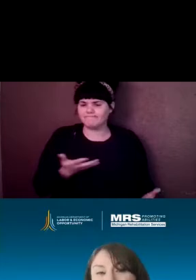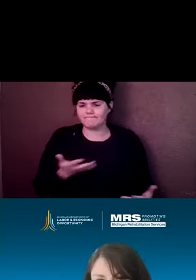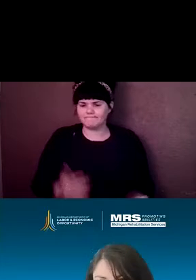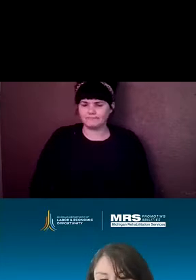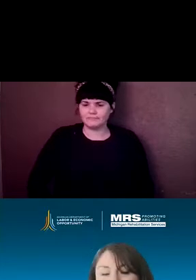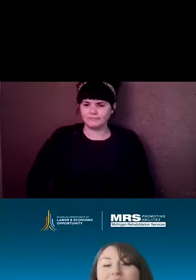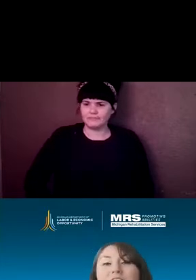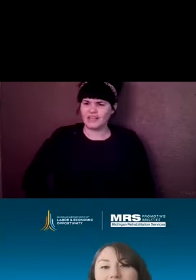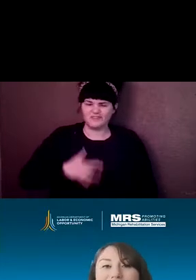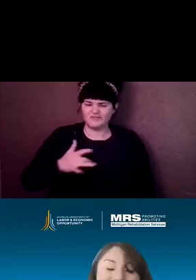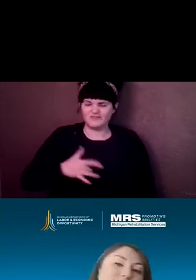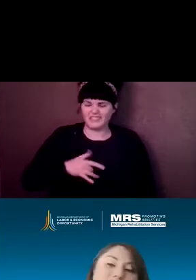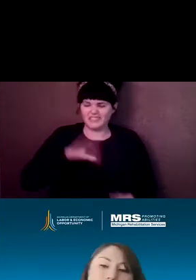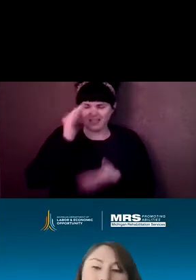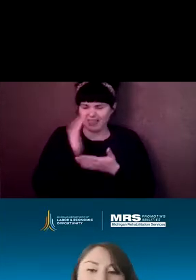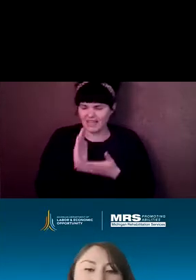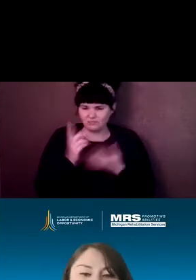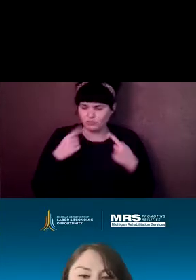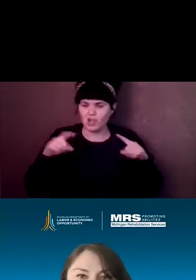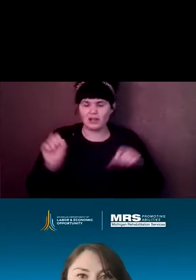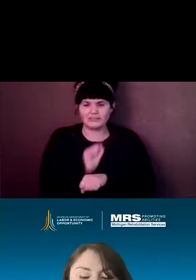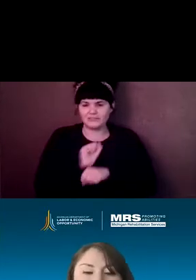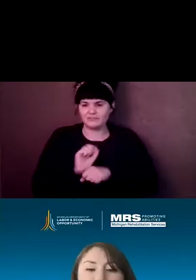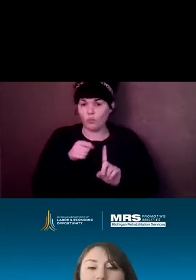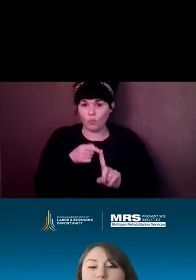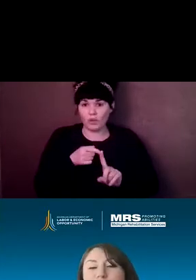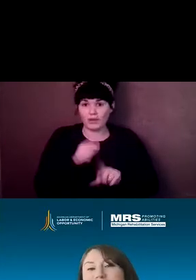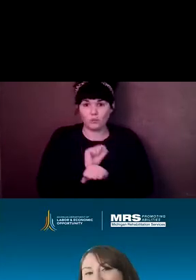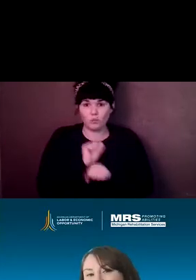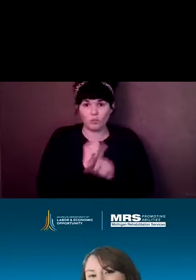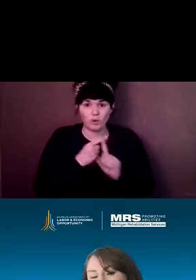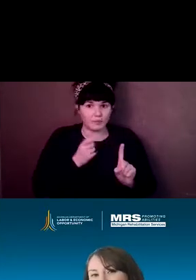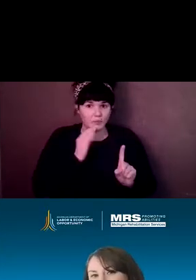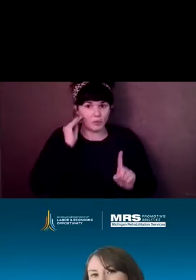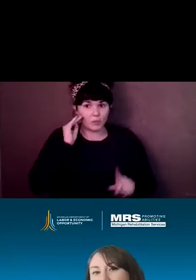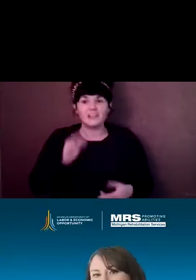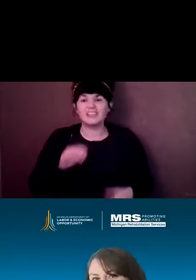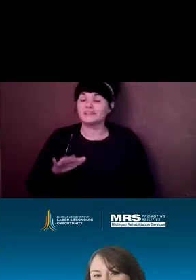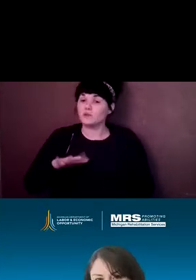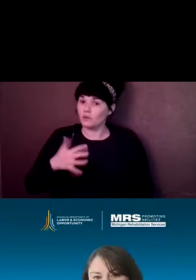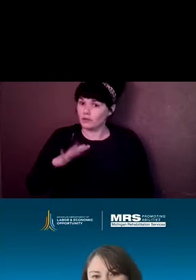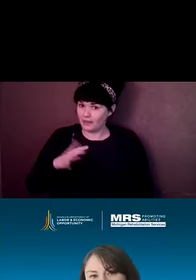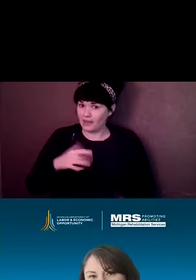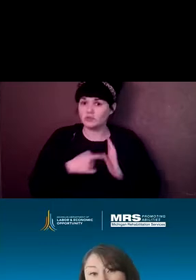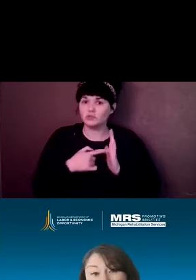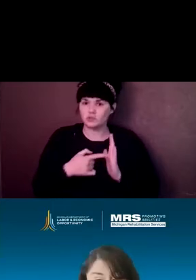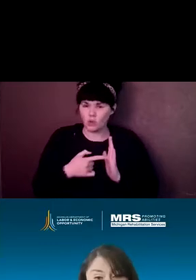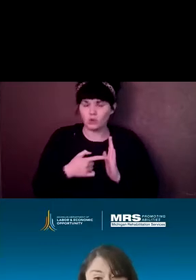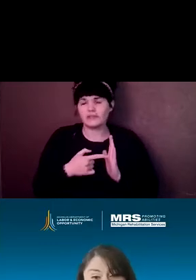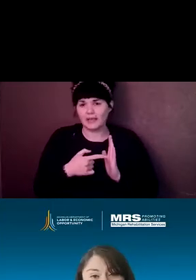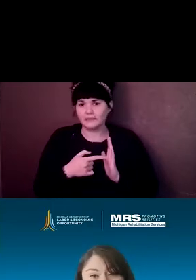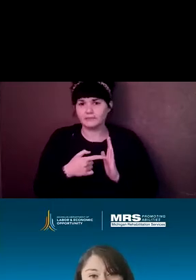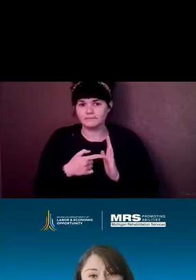less productive on the days that they were working remotely. So this kind of tells us that there is some concern about